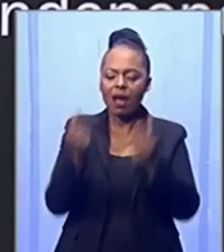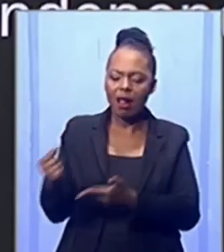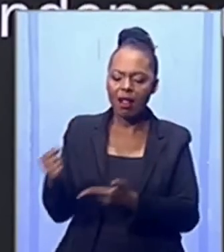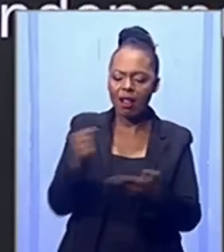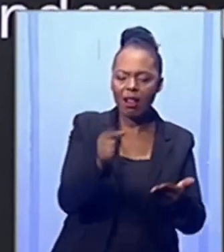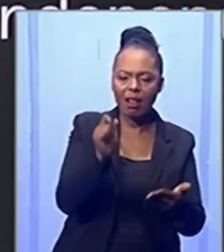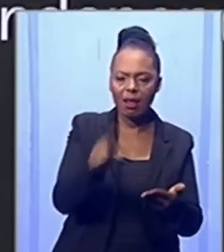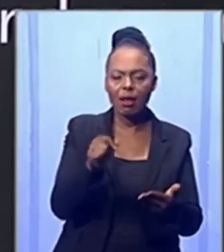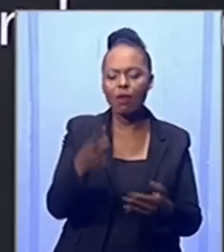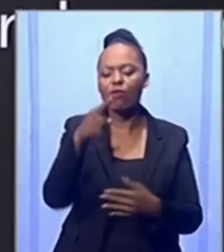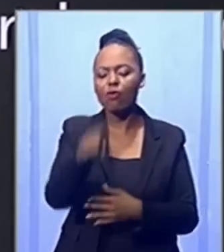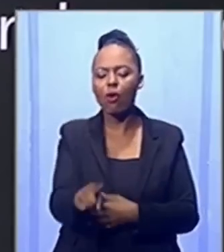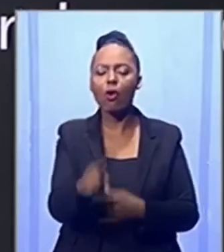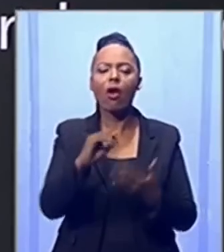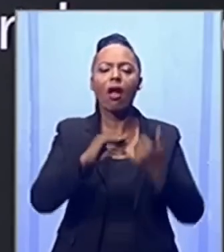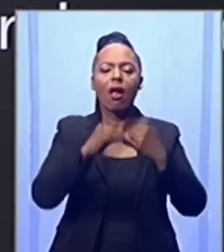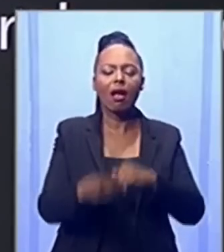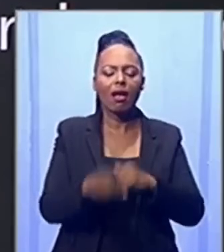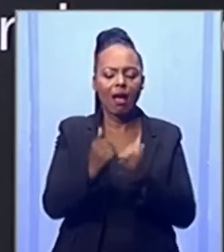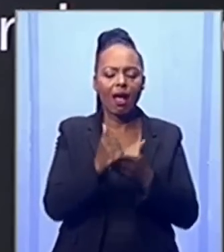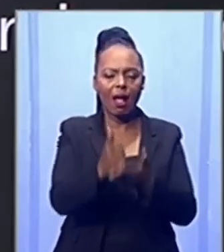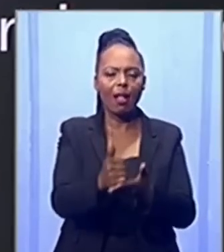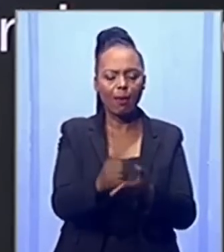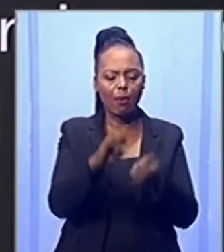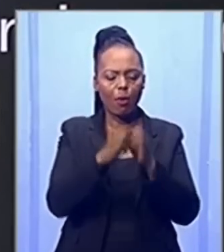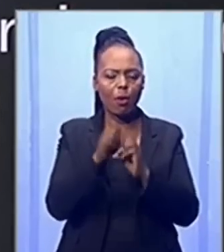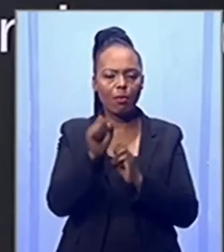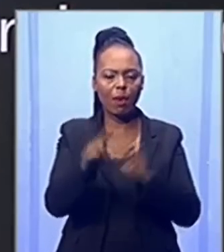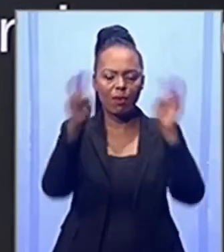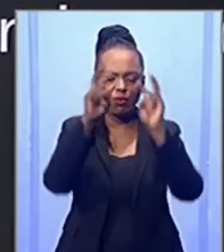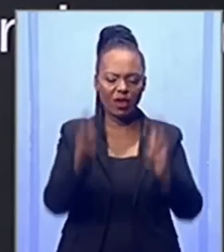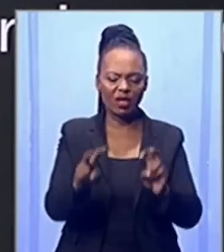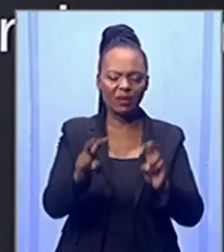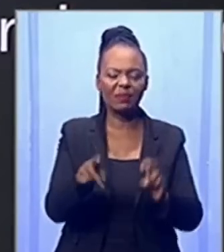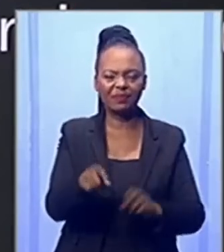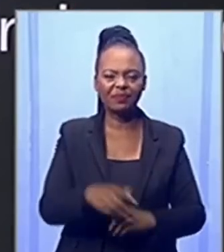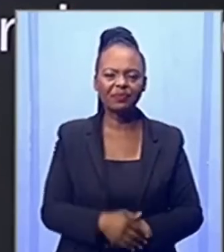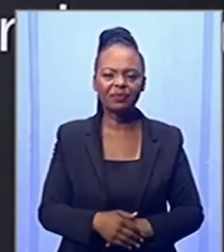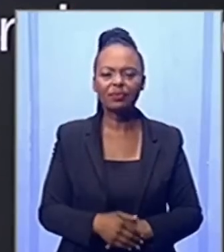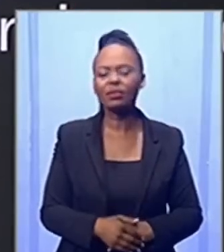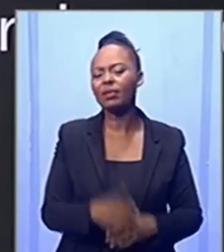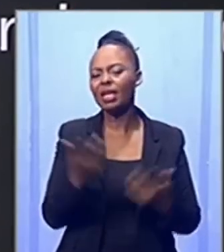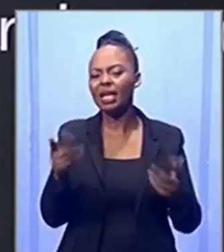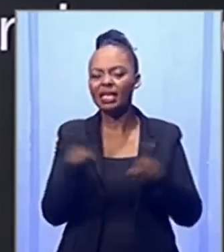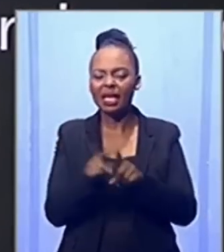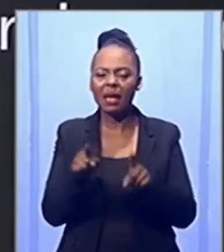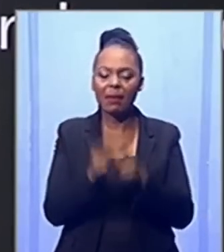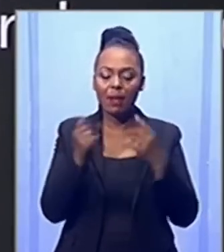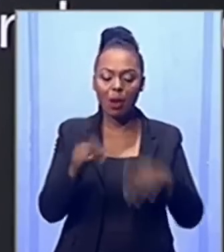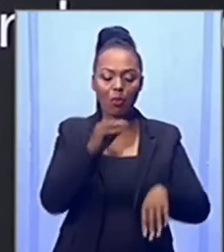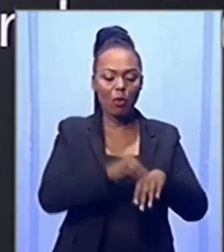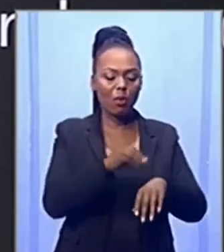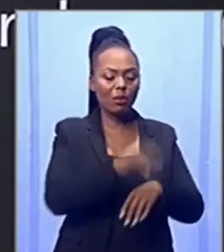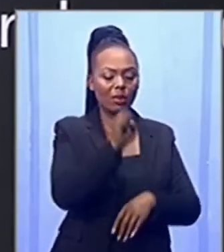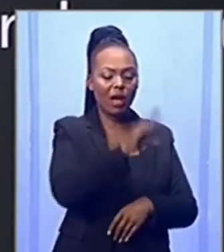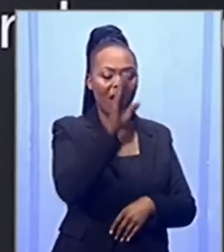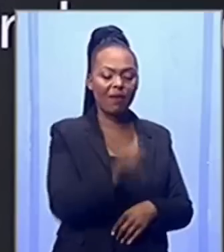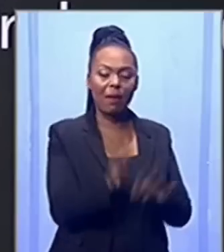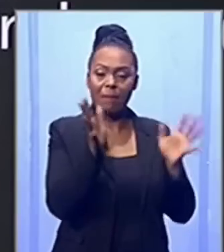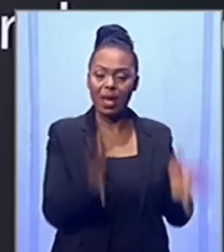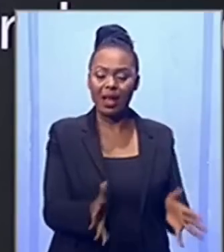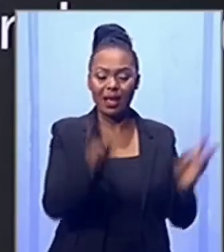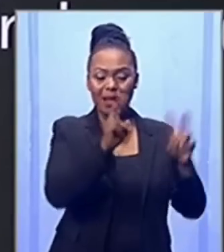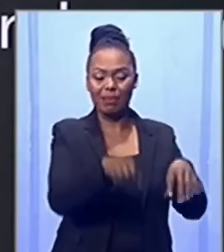gore di ka kgona go thuša bona bothata ba motlakase. O gopole gore ga se fela bothata bja mono Afrika Borwa tabeng tša go amana